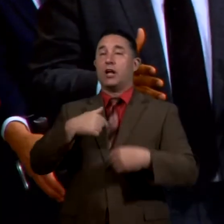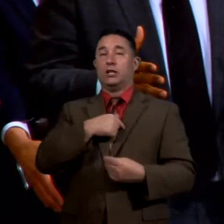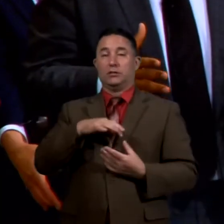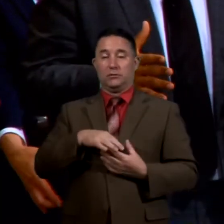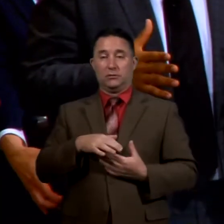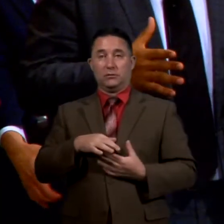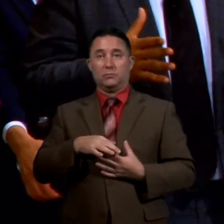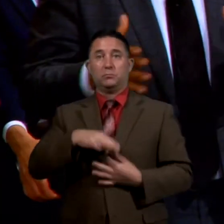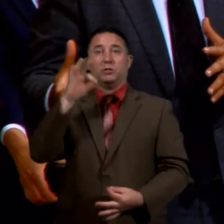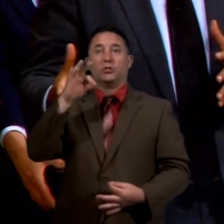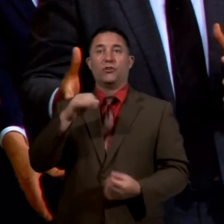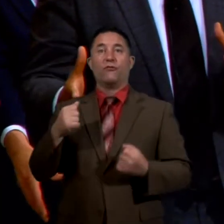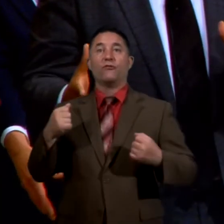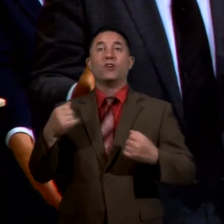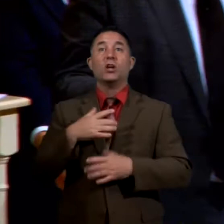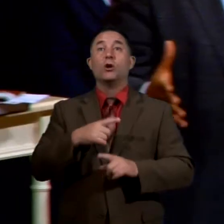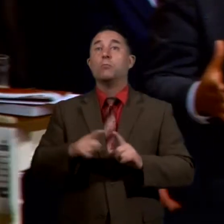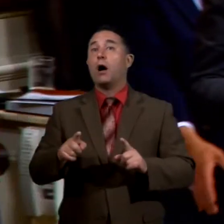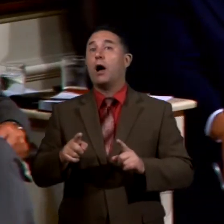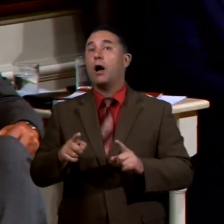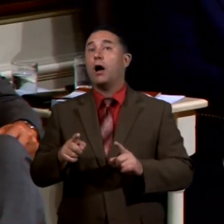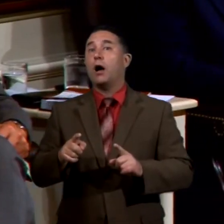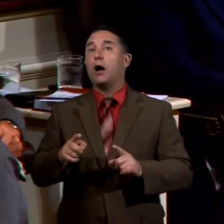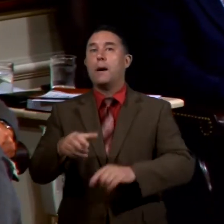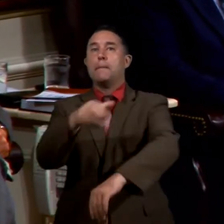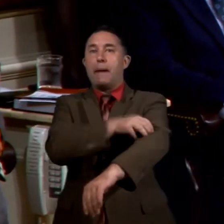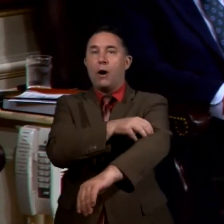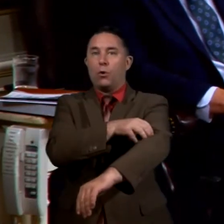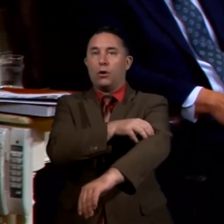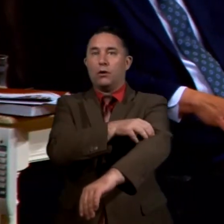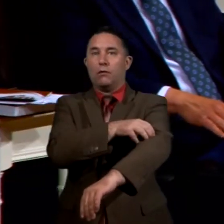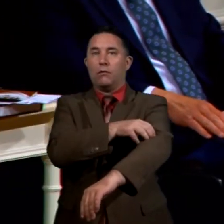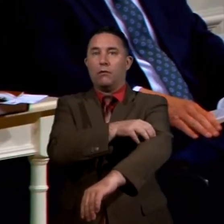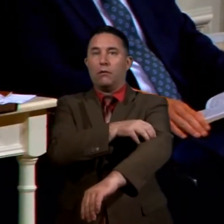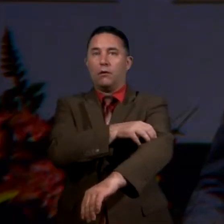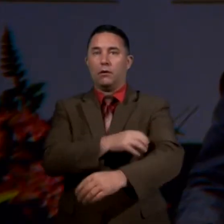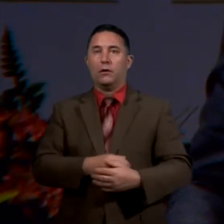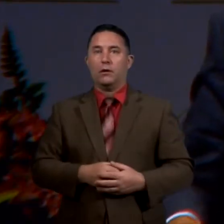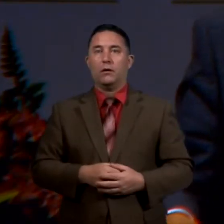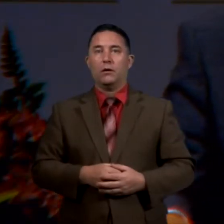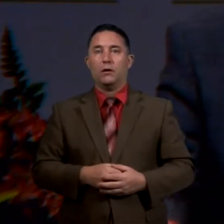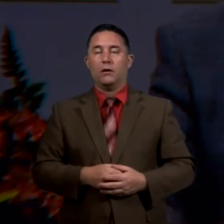us the spirit of fear, but of power,